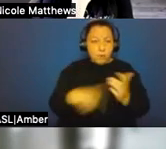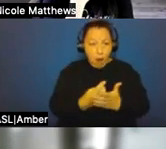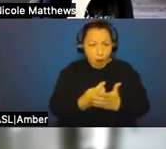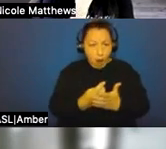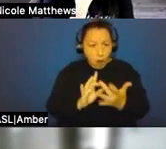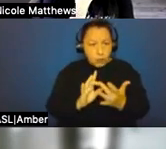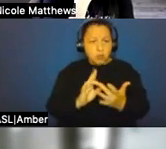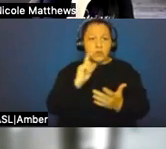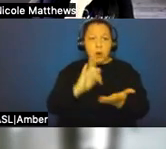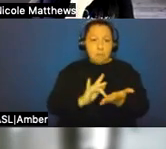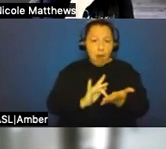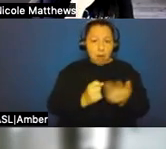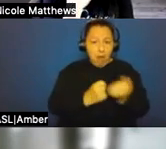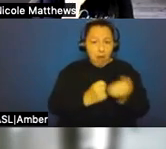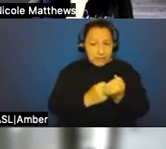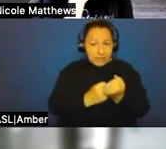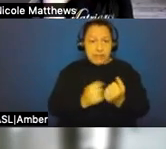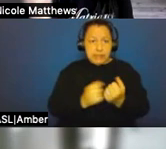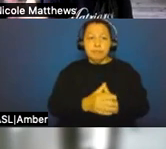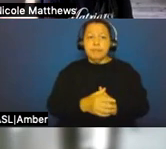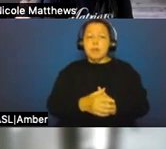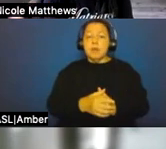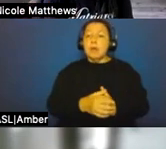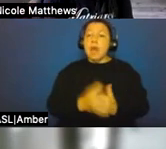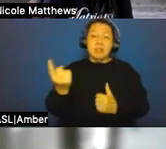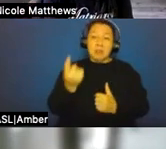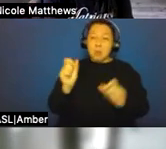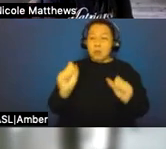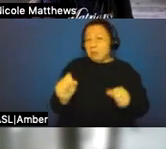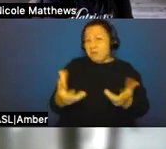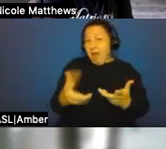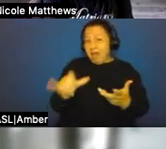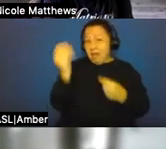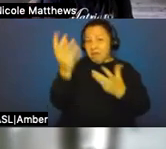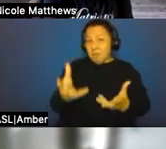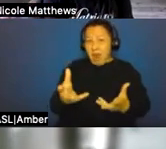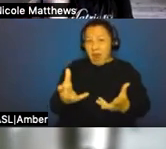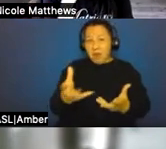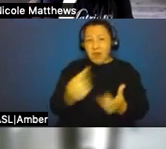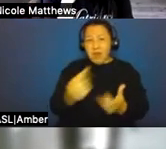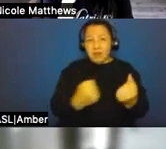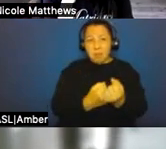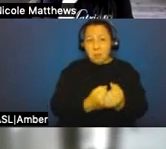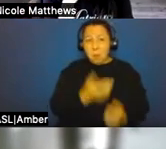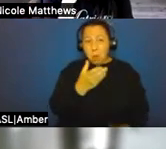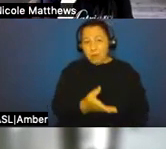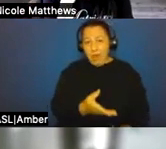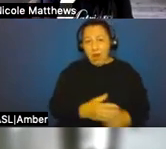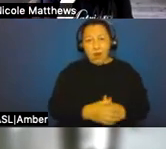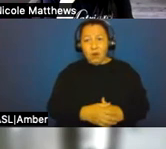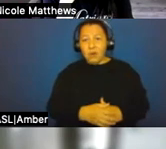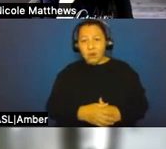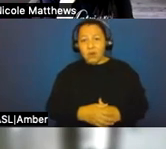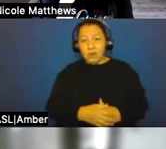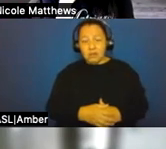advocacy, and someone who can provide that information and support at that at the